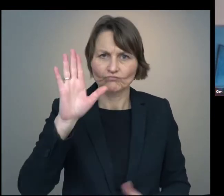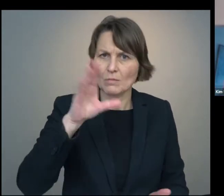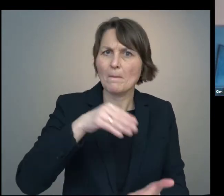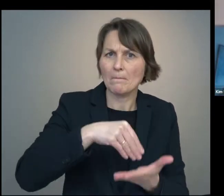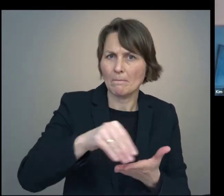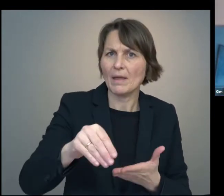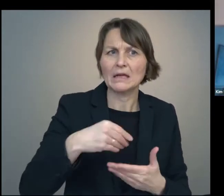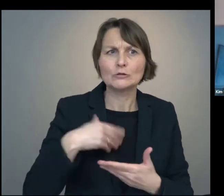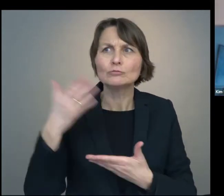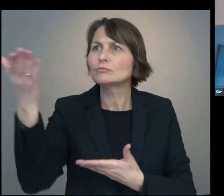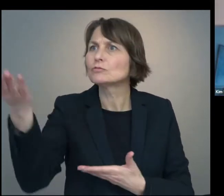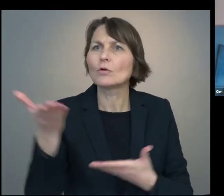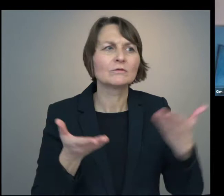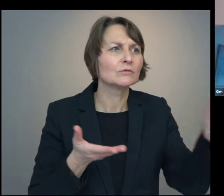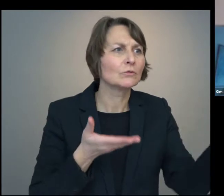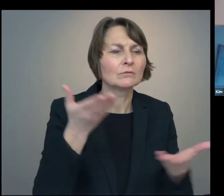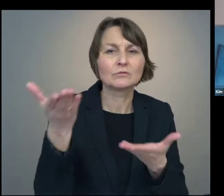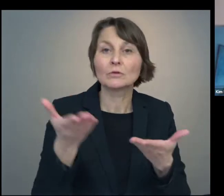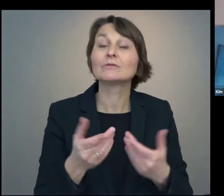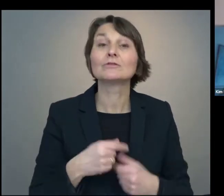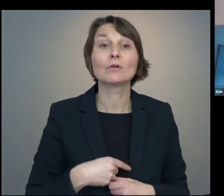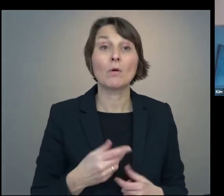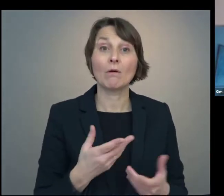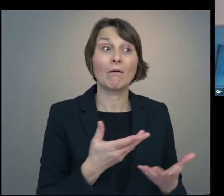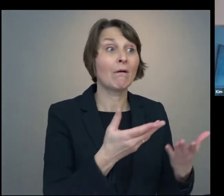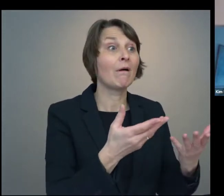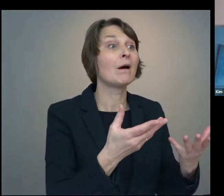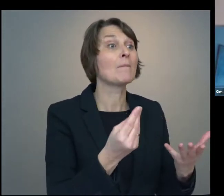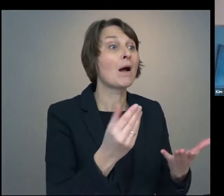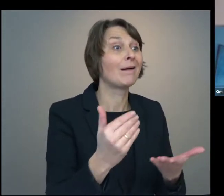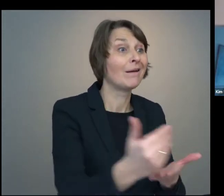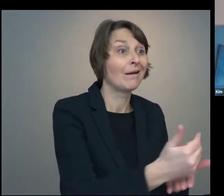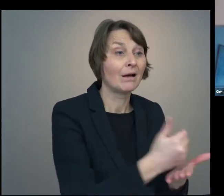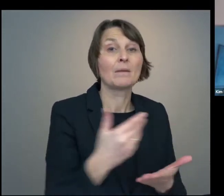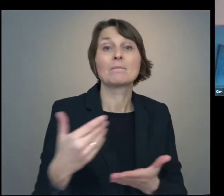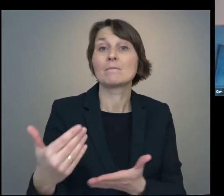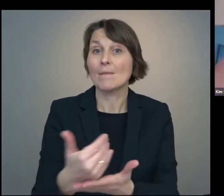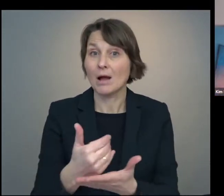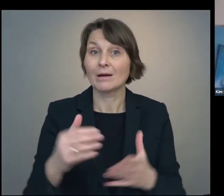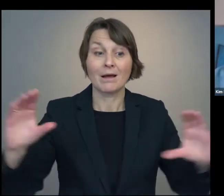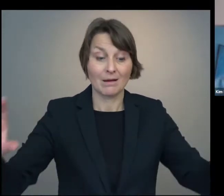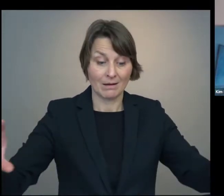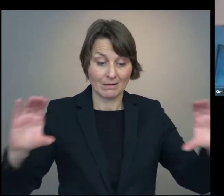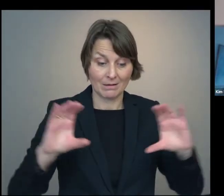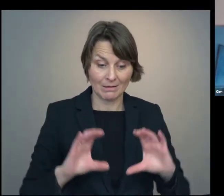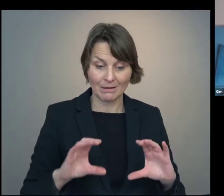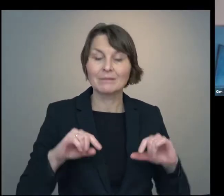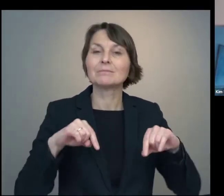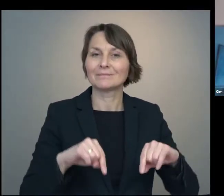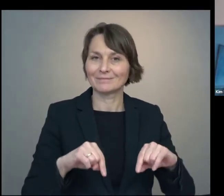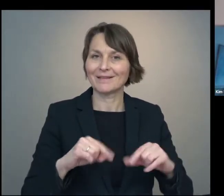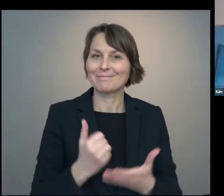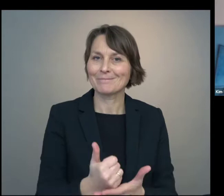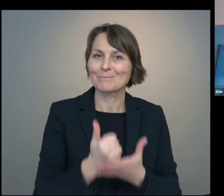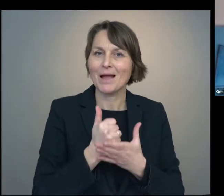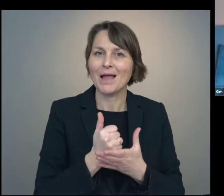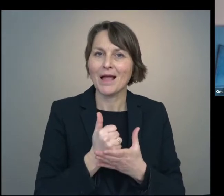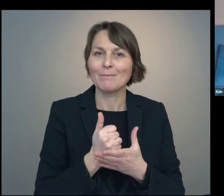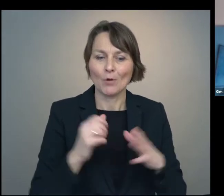services. And whatever revenue we get from them enables us to put money back into